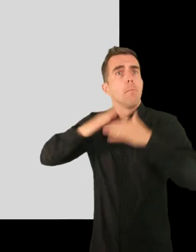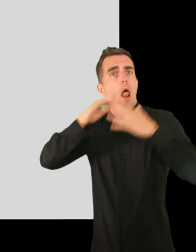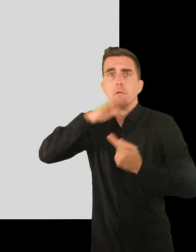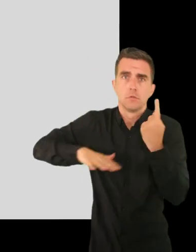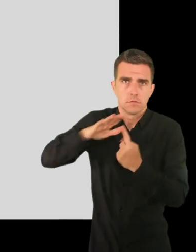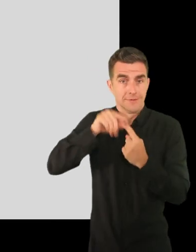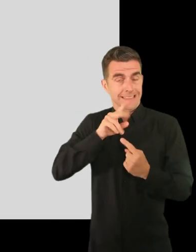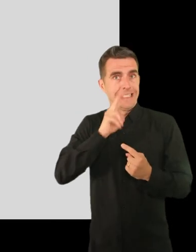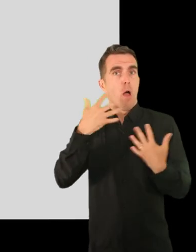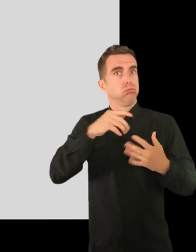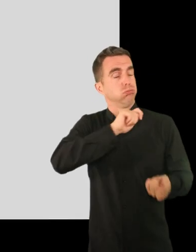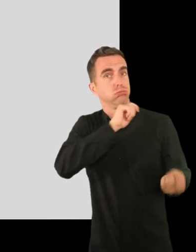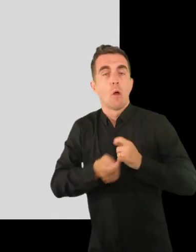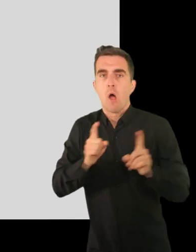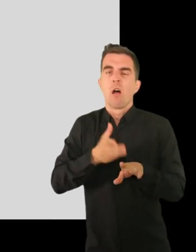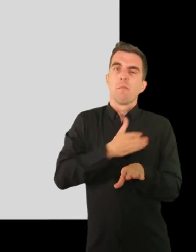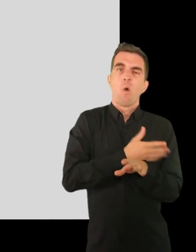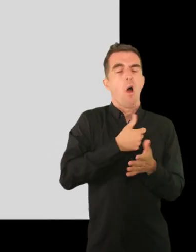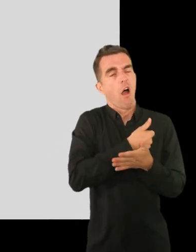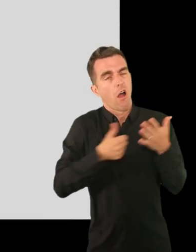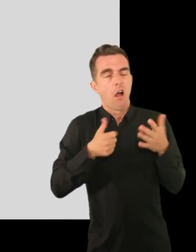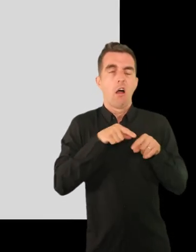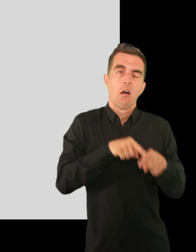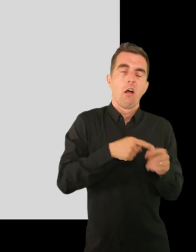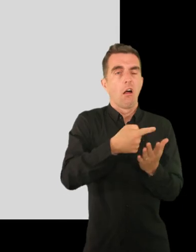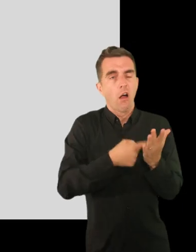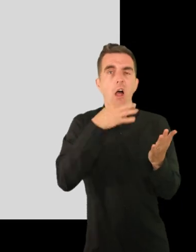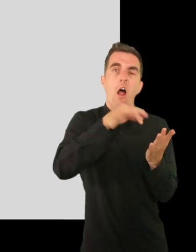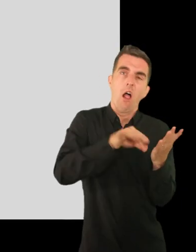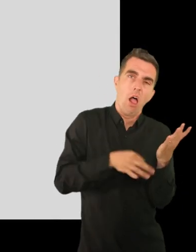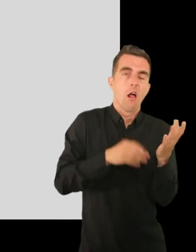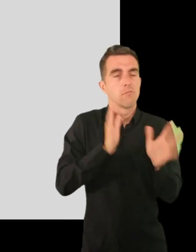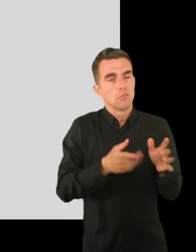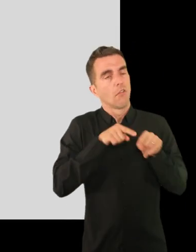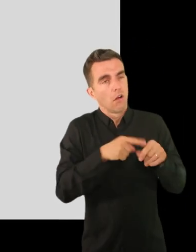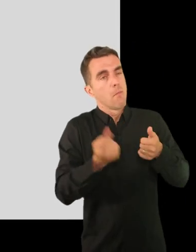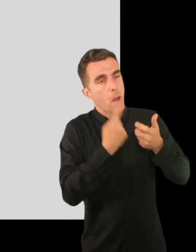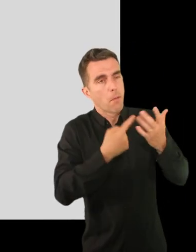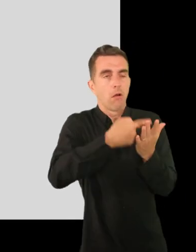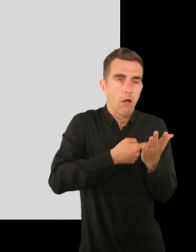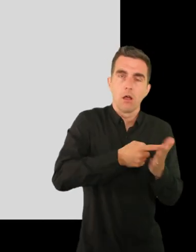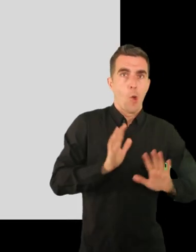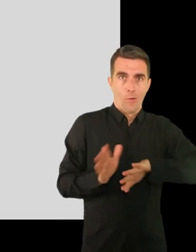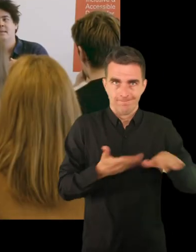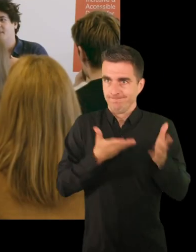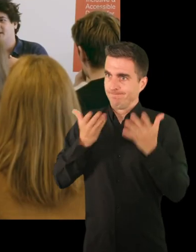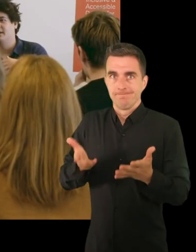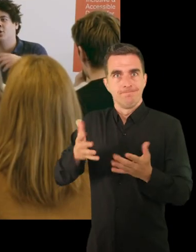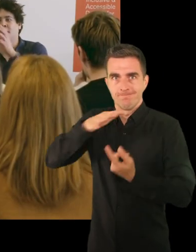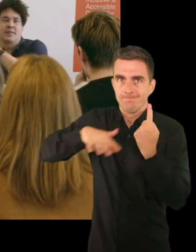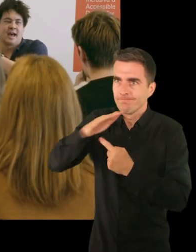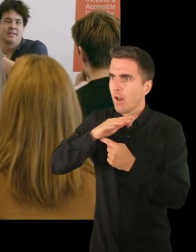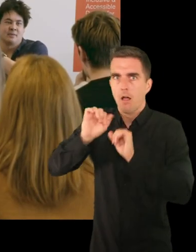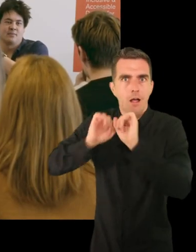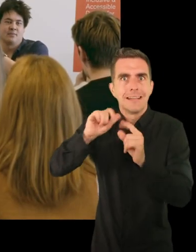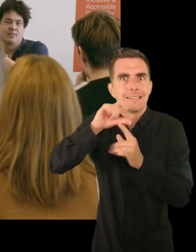environment, underpinning an evolution from conventional checklists, templates, and legal compliance. We are on a journey